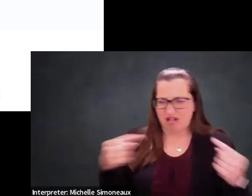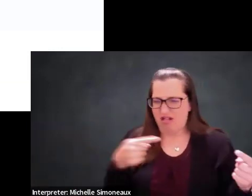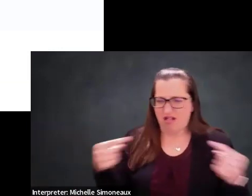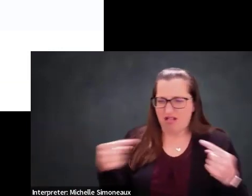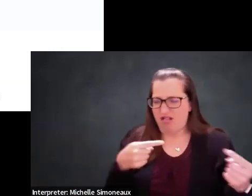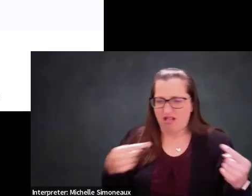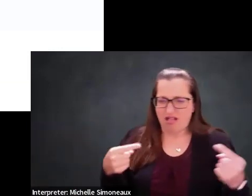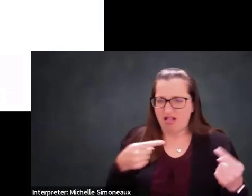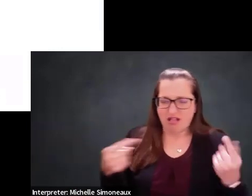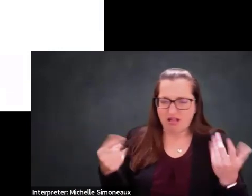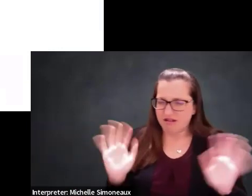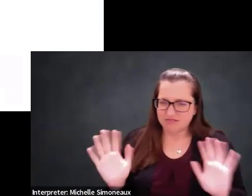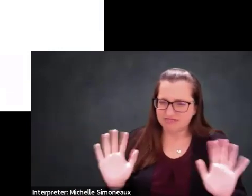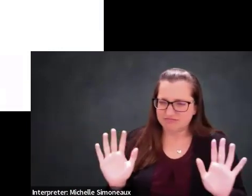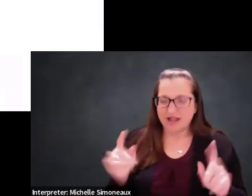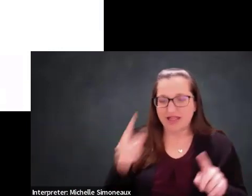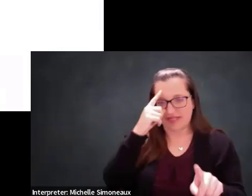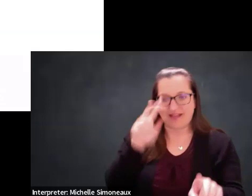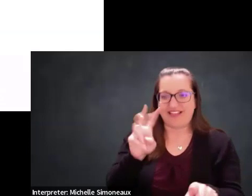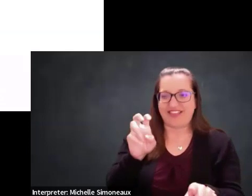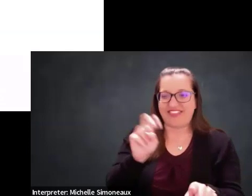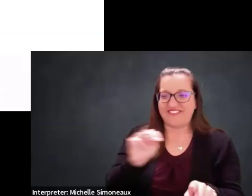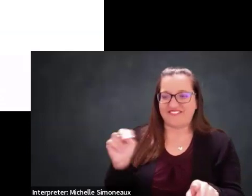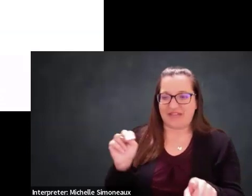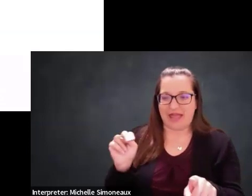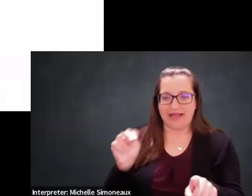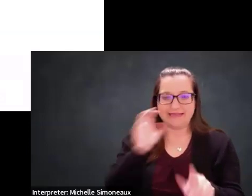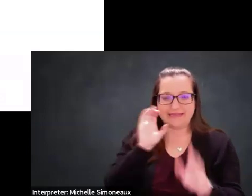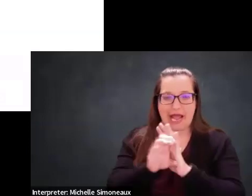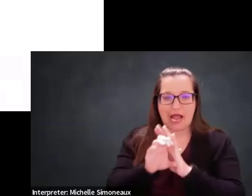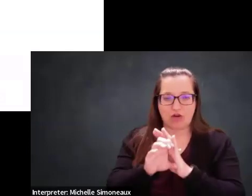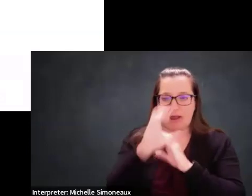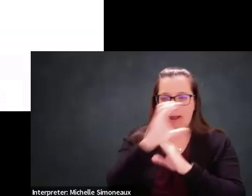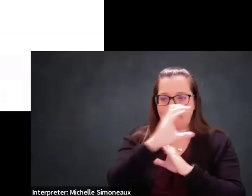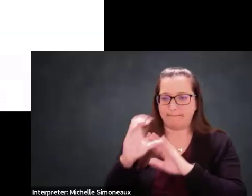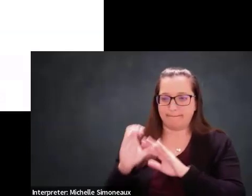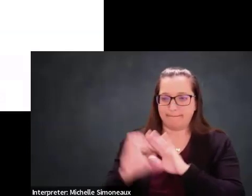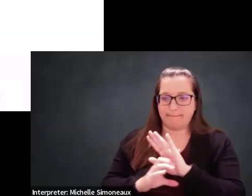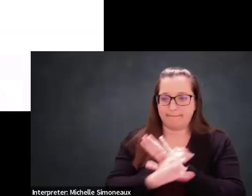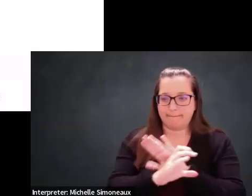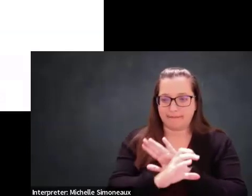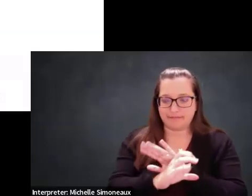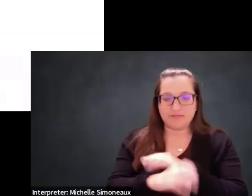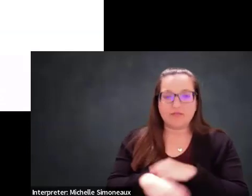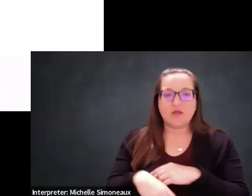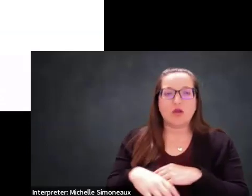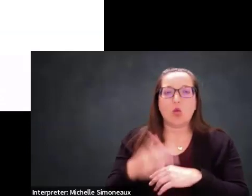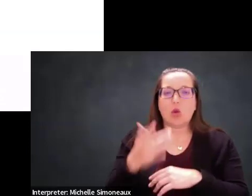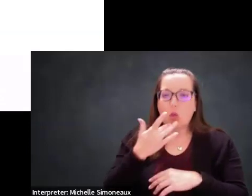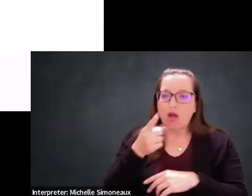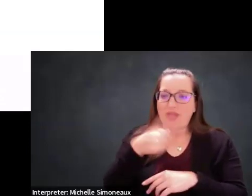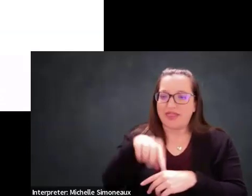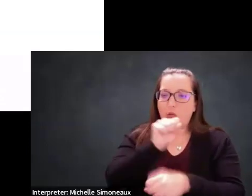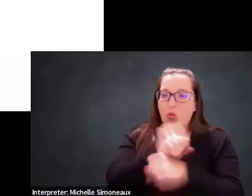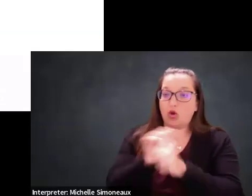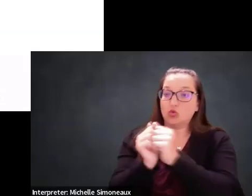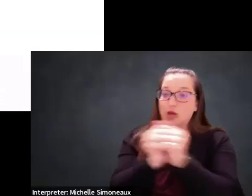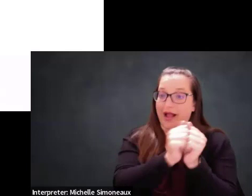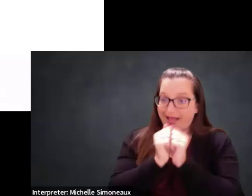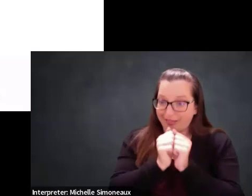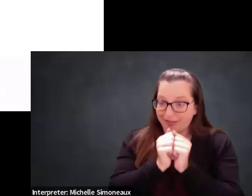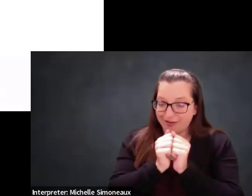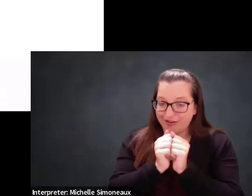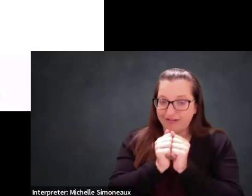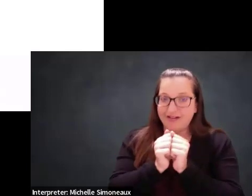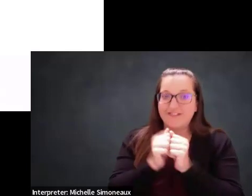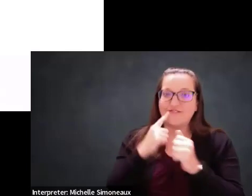let's think about it kind of like a Venn diagram. We want them all to mesh and work together with communication autonomy for the student to have opportunities